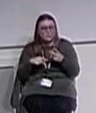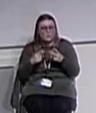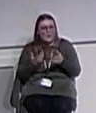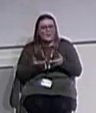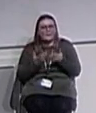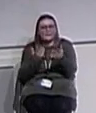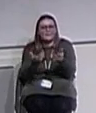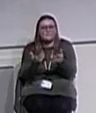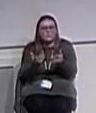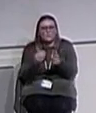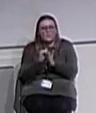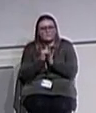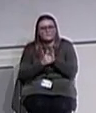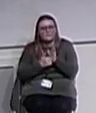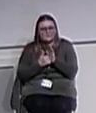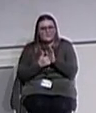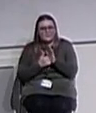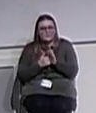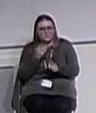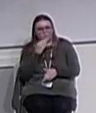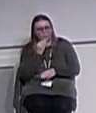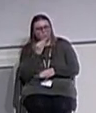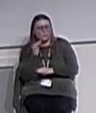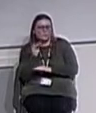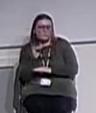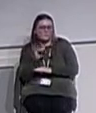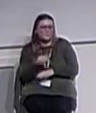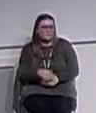transferable skills that are useful for you.